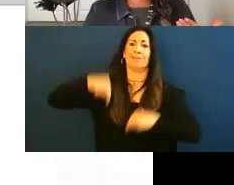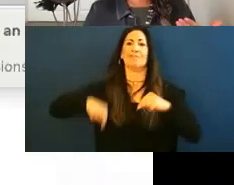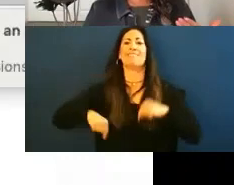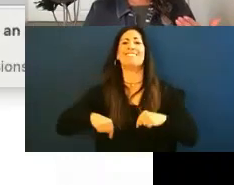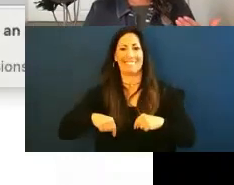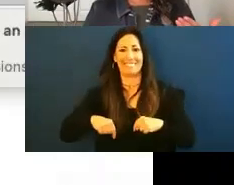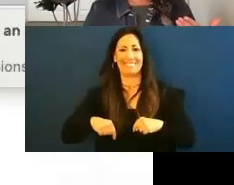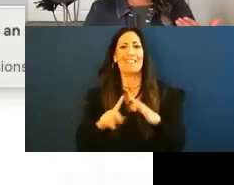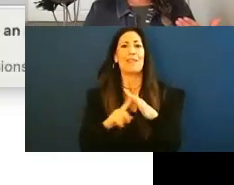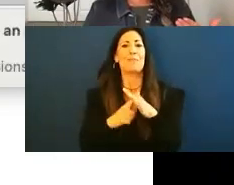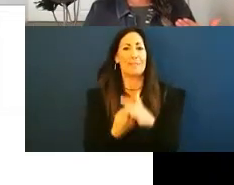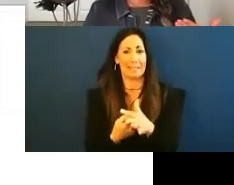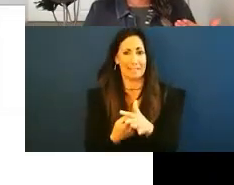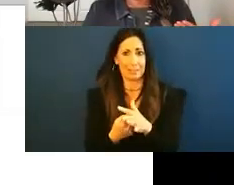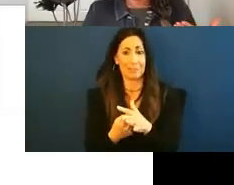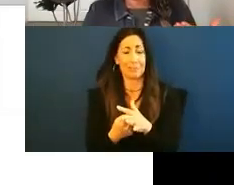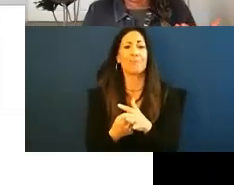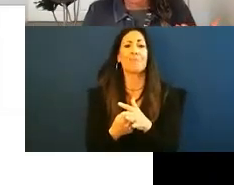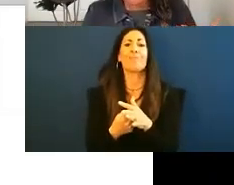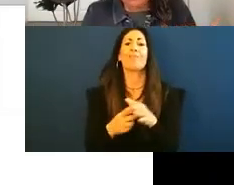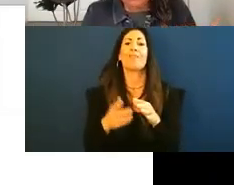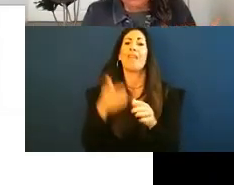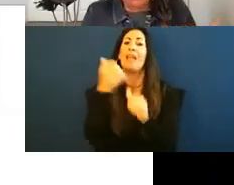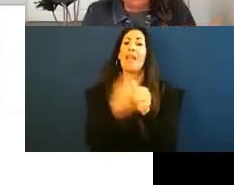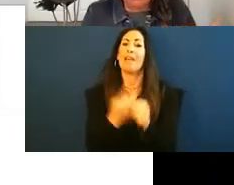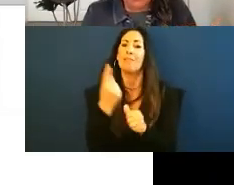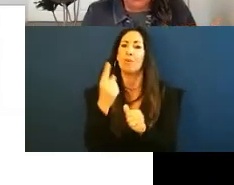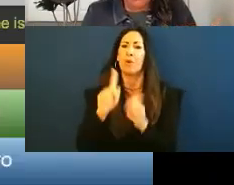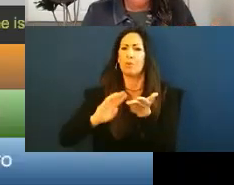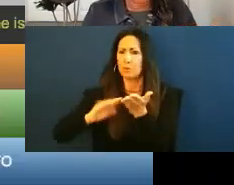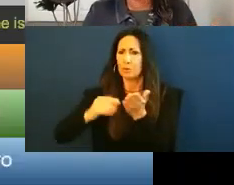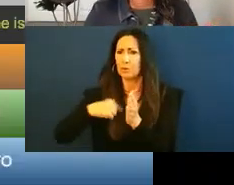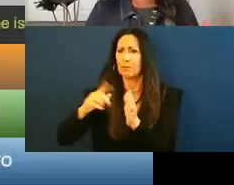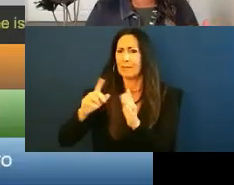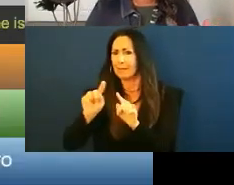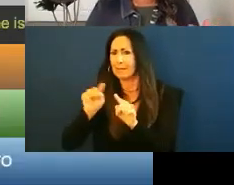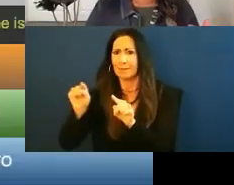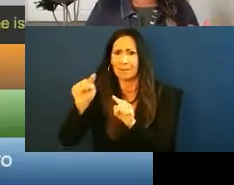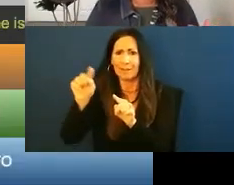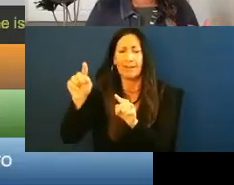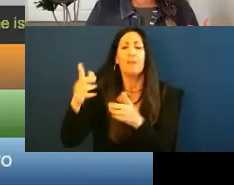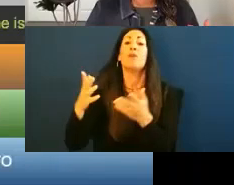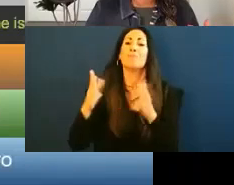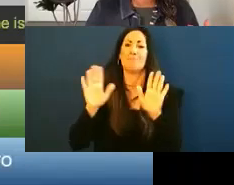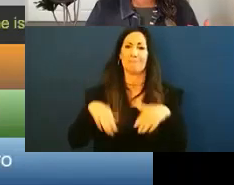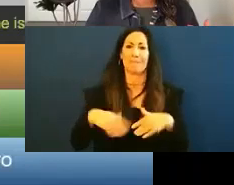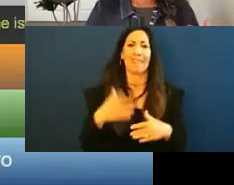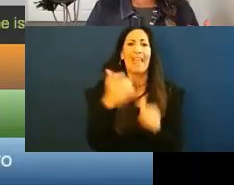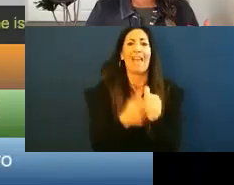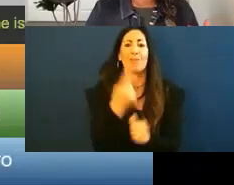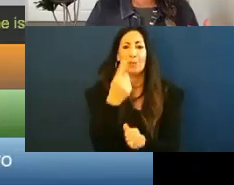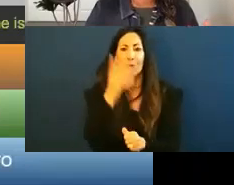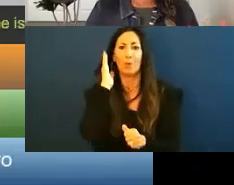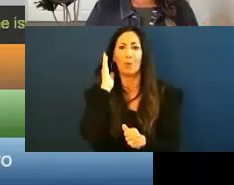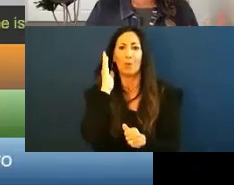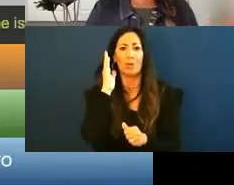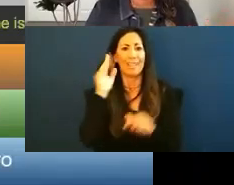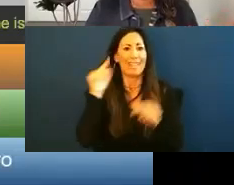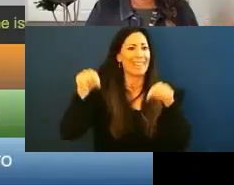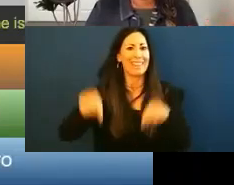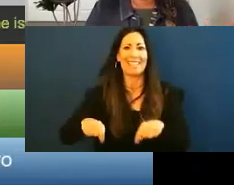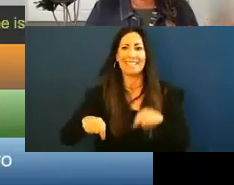mind, everyone will have, excuse me while I go swimming here, everyone will have received, this is